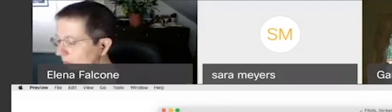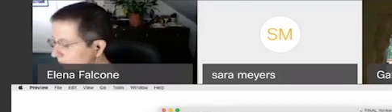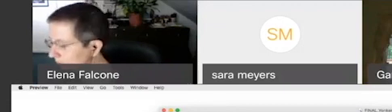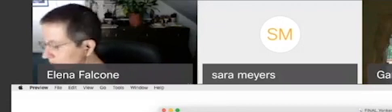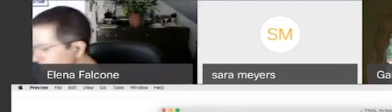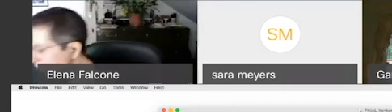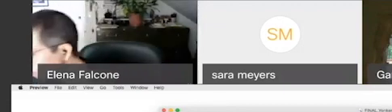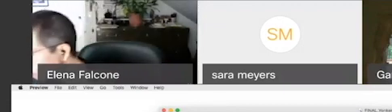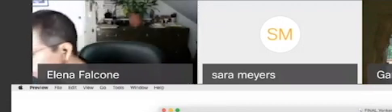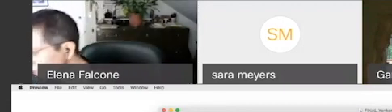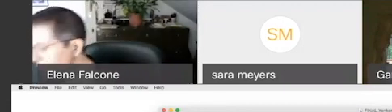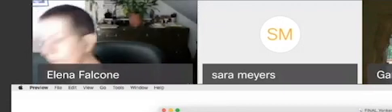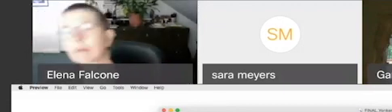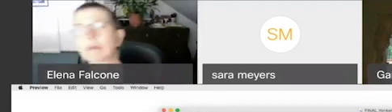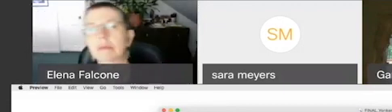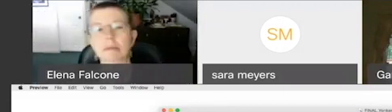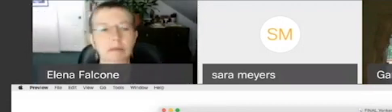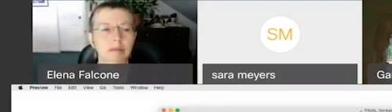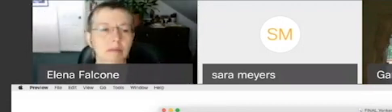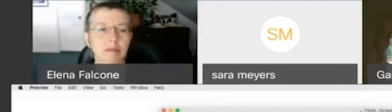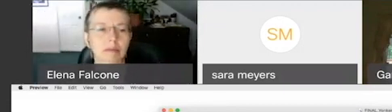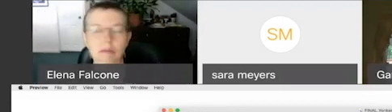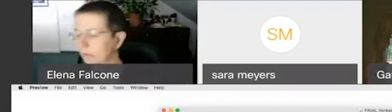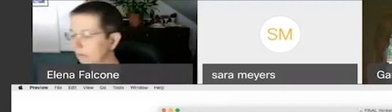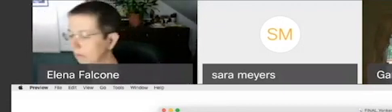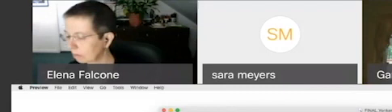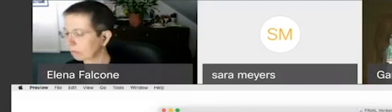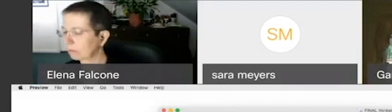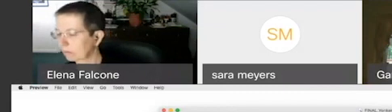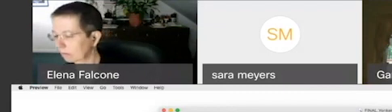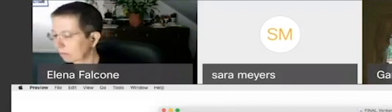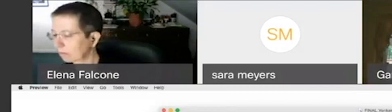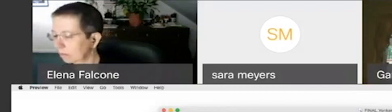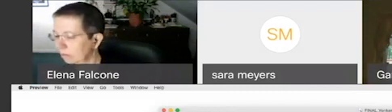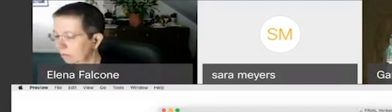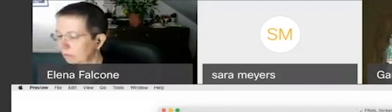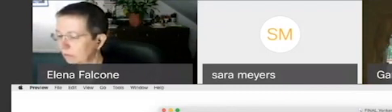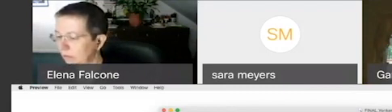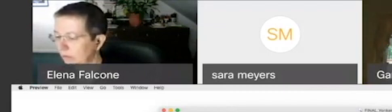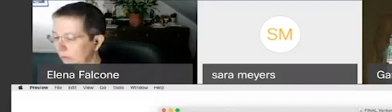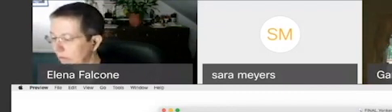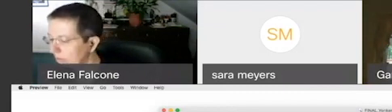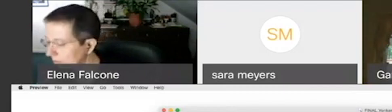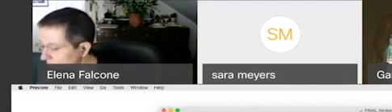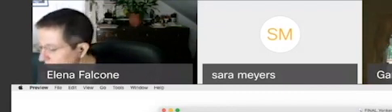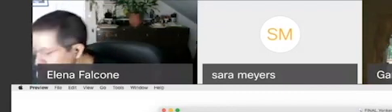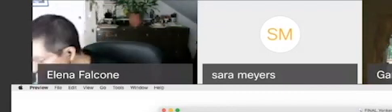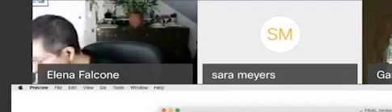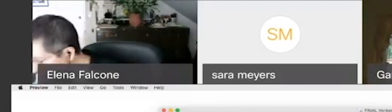And in the past, it's been done by a number of different agencies. There's what's called